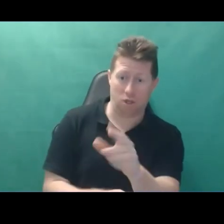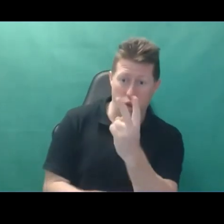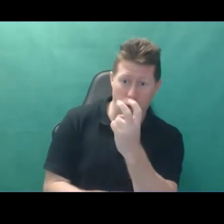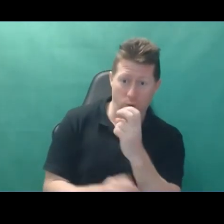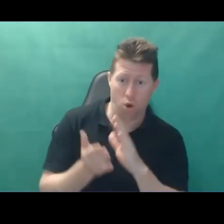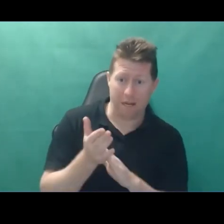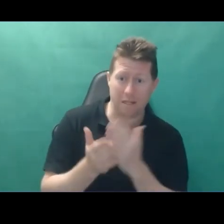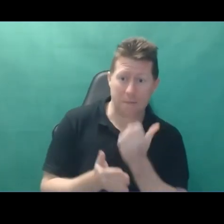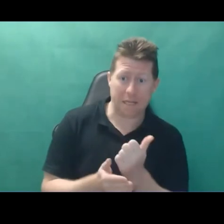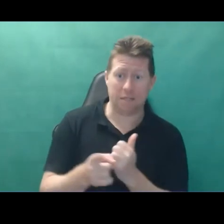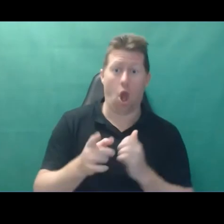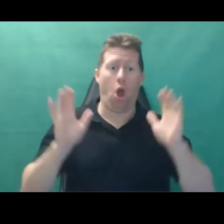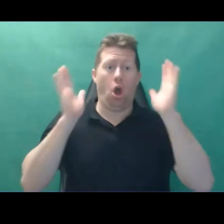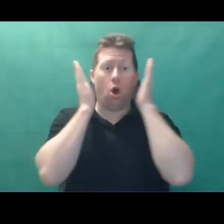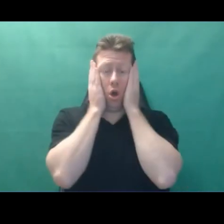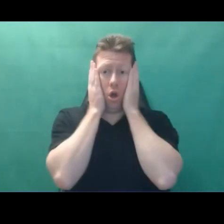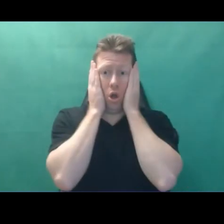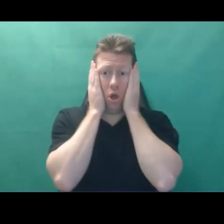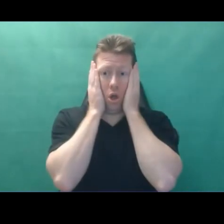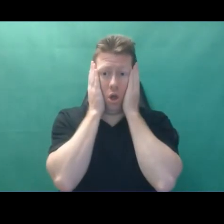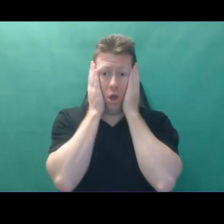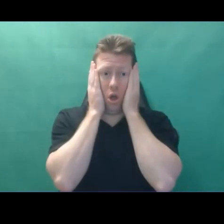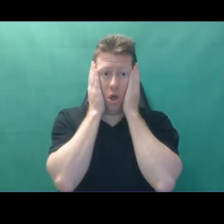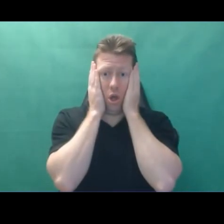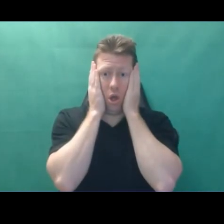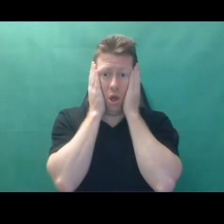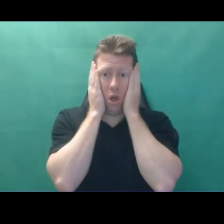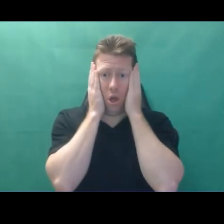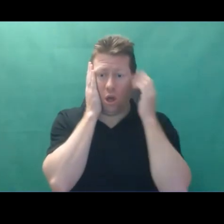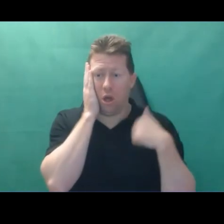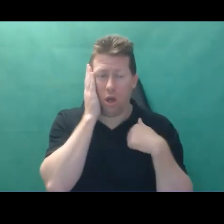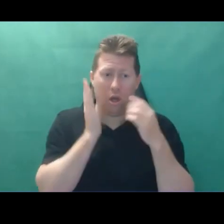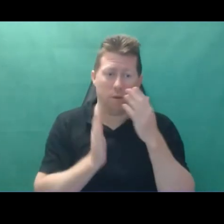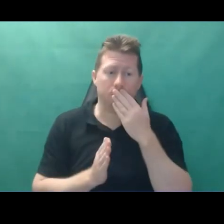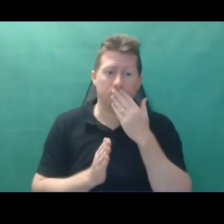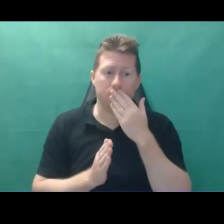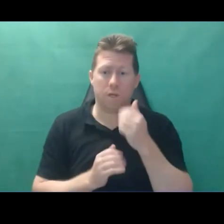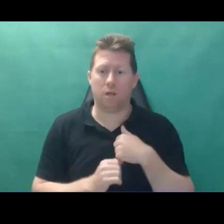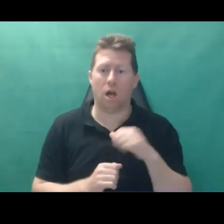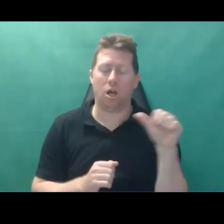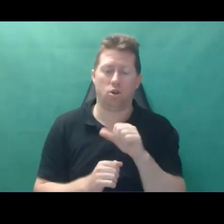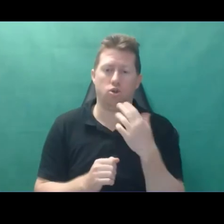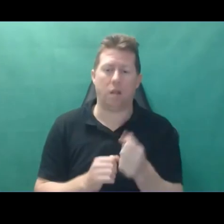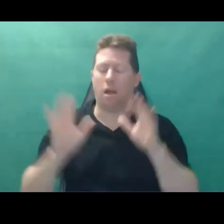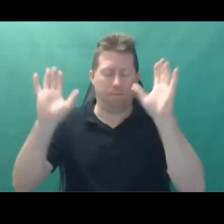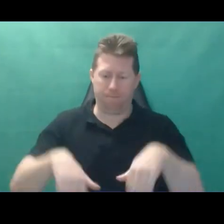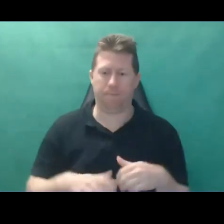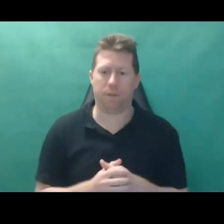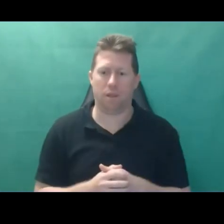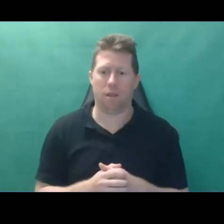And I haven't even, oh my God. finally, I was going to set my thing. Oh, all right. Then I'm just going to,